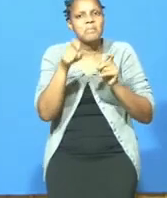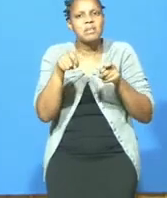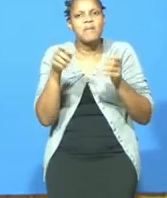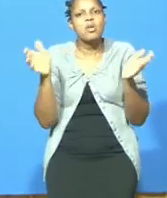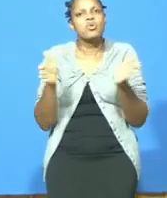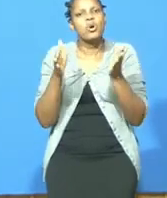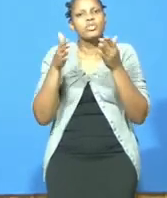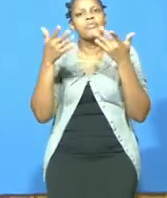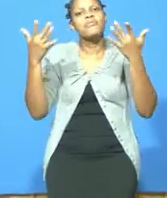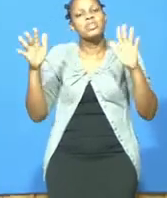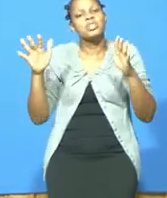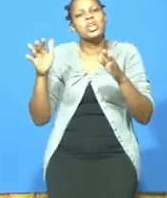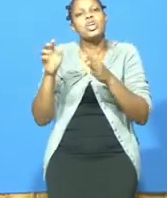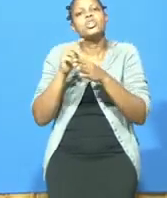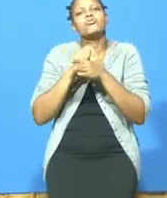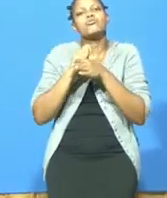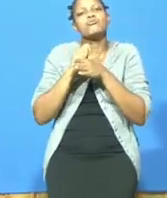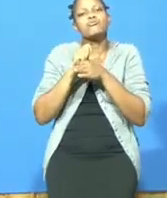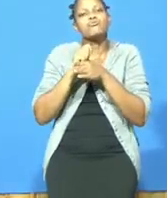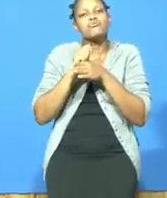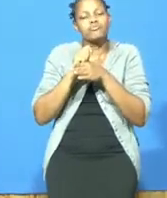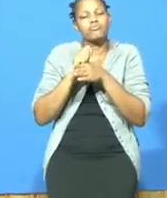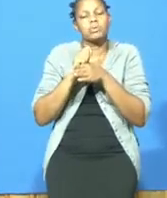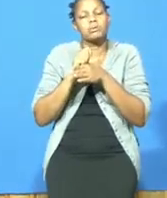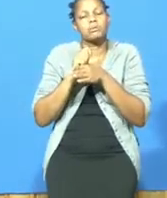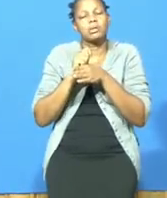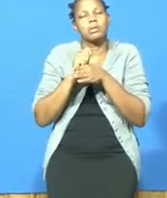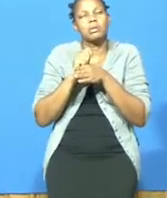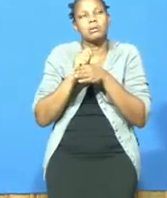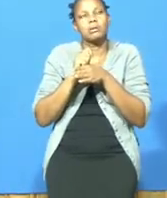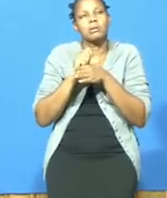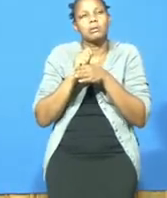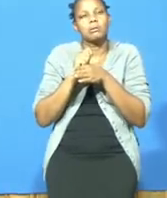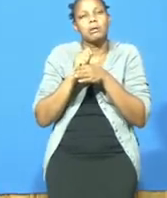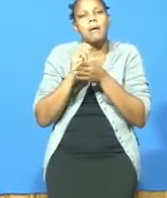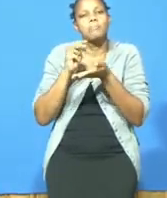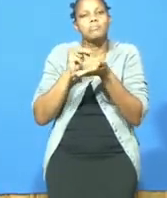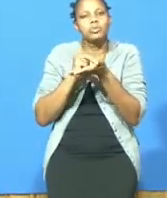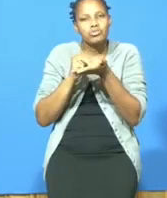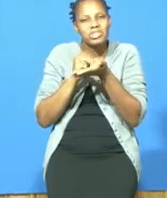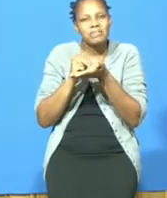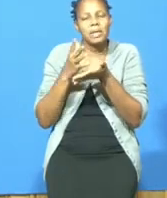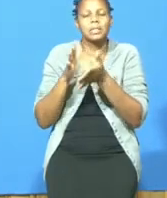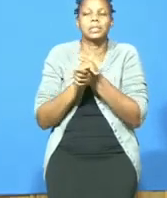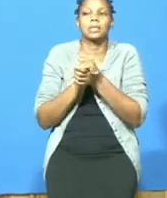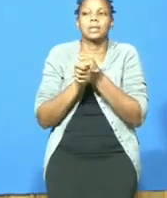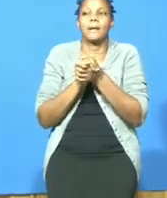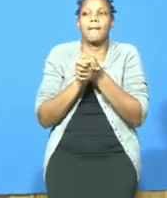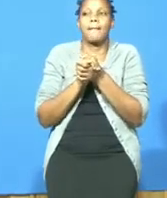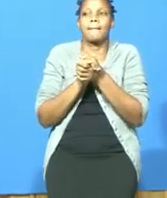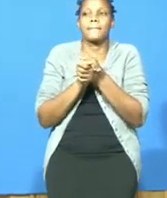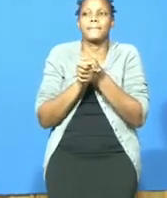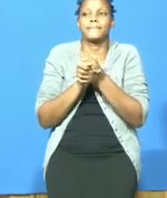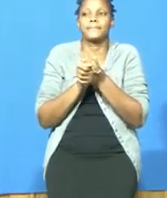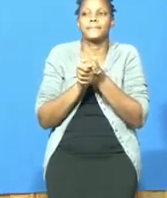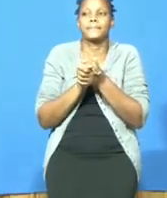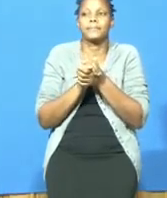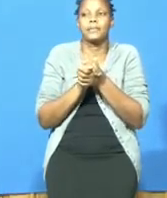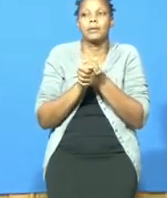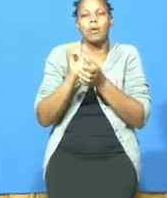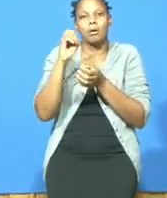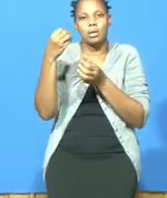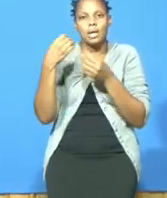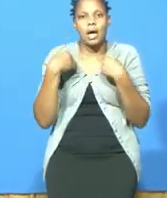Encourage persons not to just visit once, but to follow up with their treatment. And to understand that services are